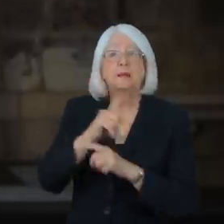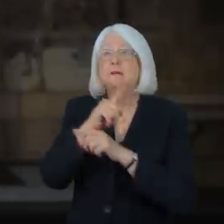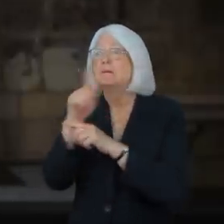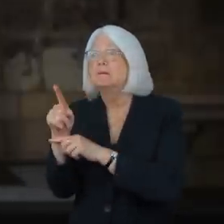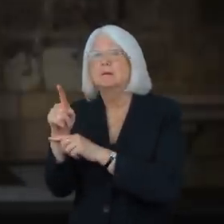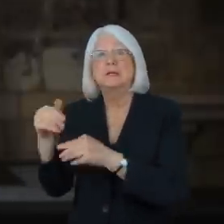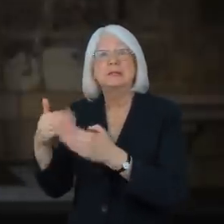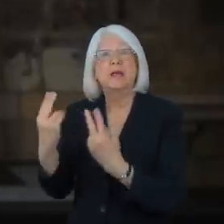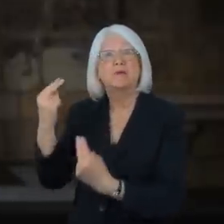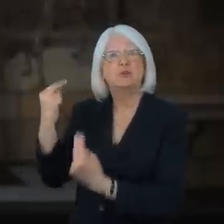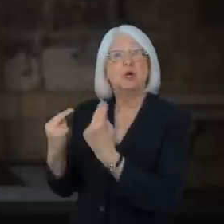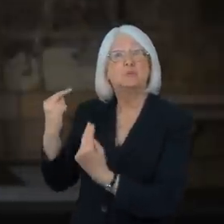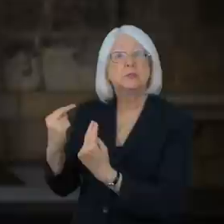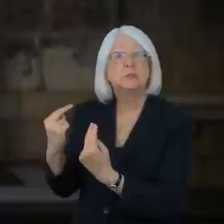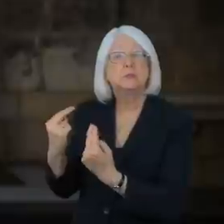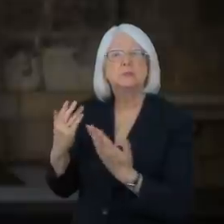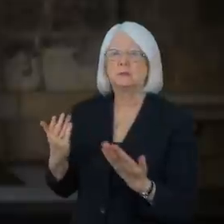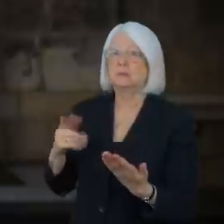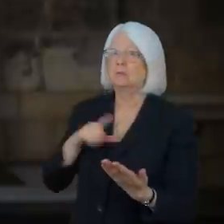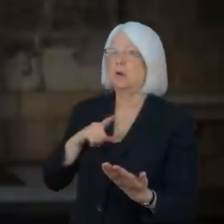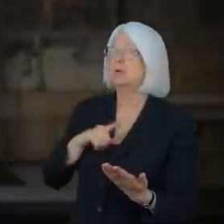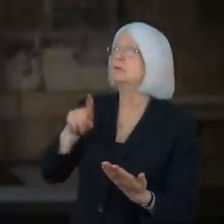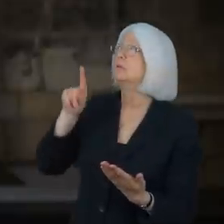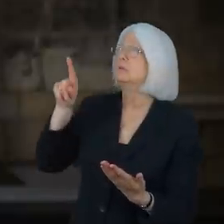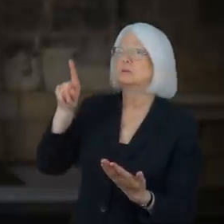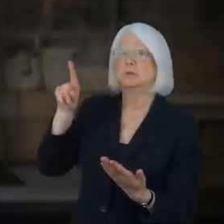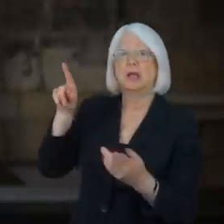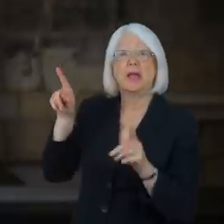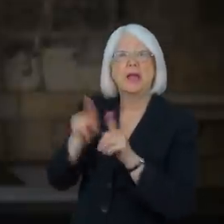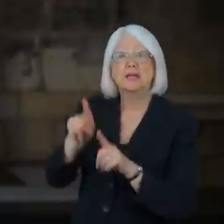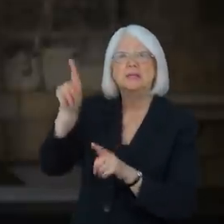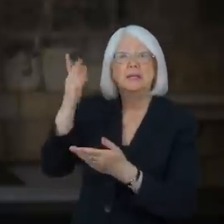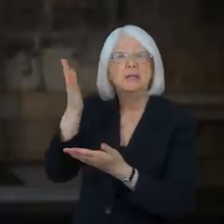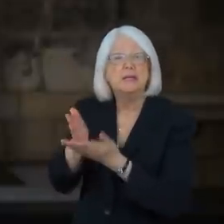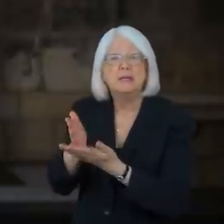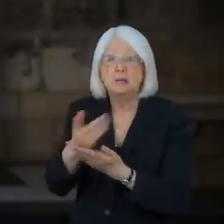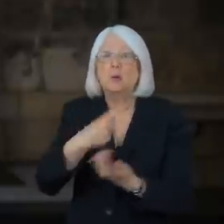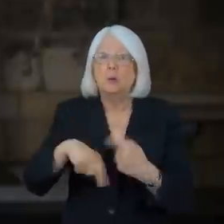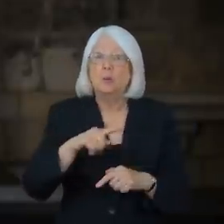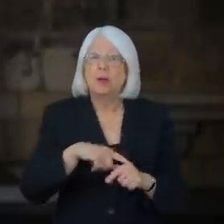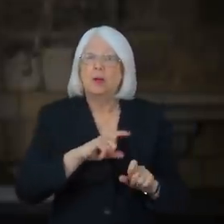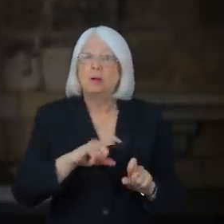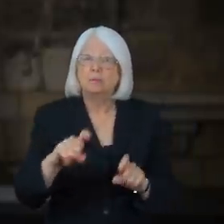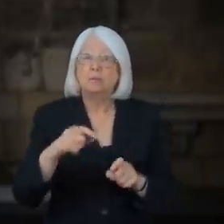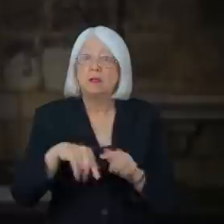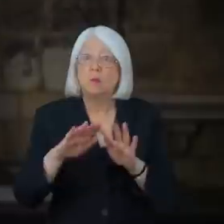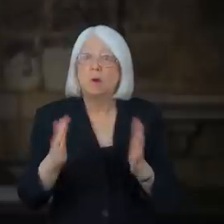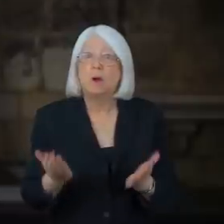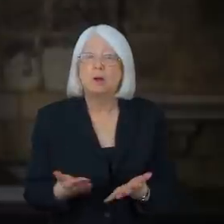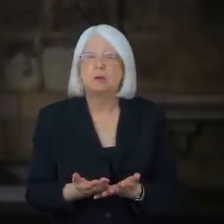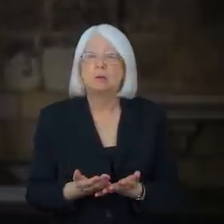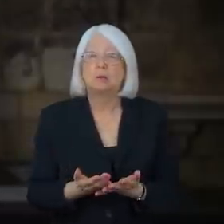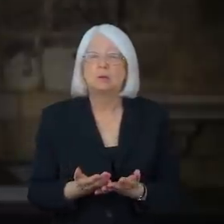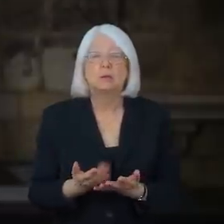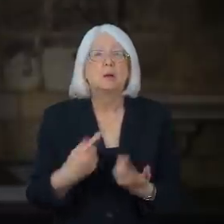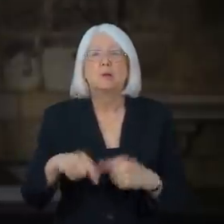judgment, because as he is, so are we in this world. There is